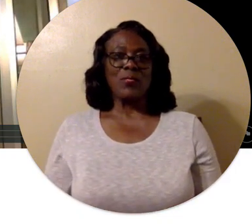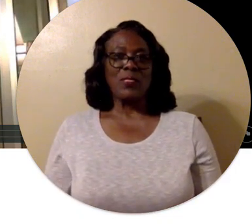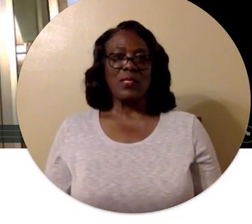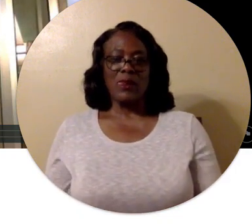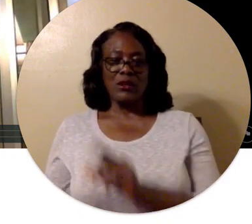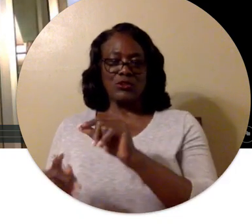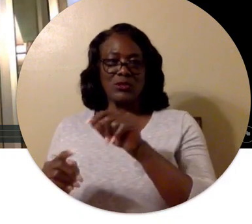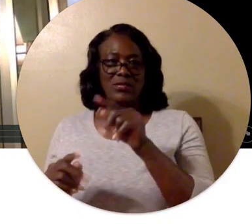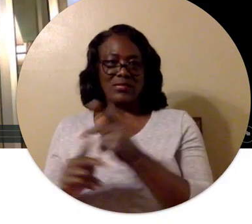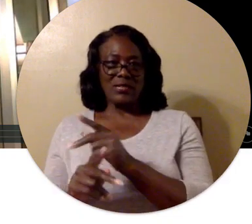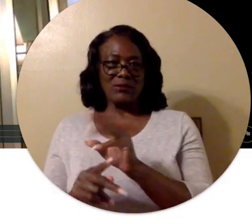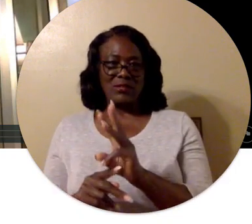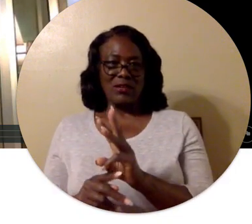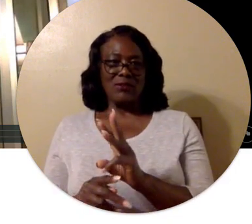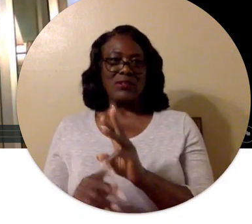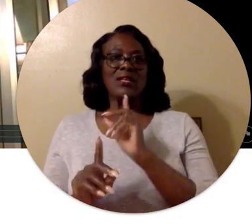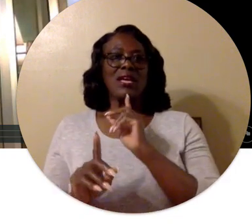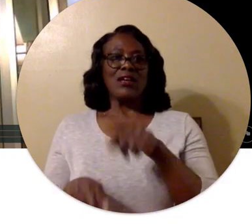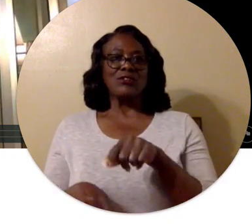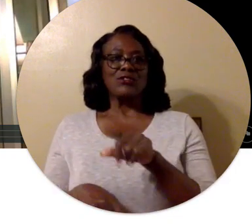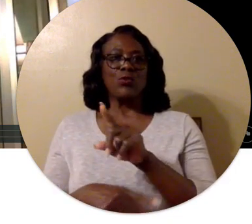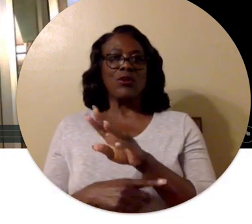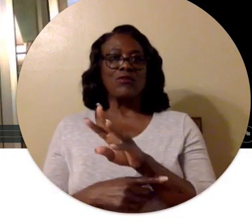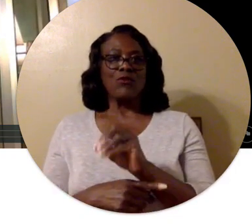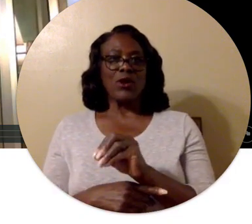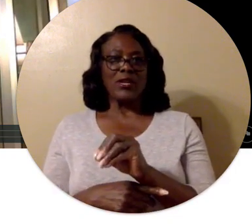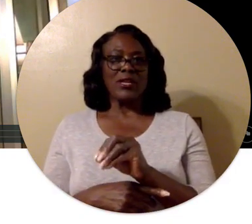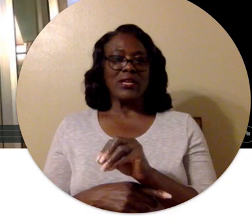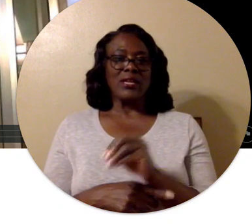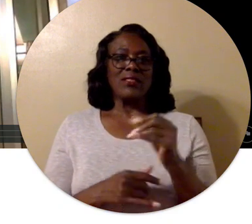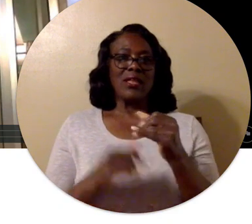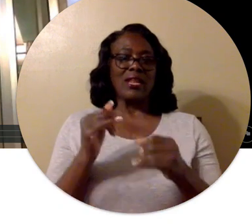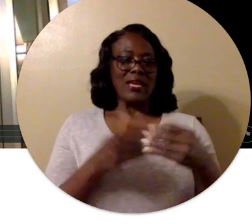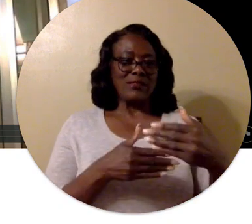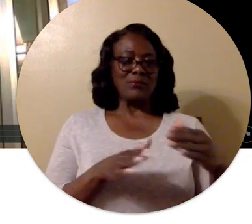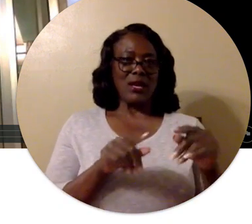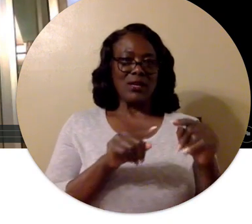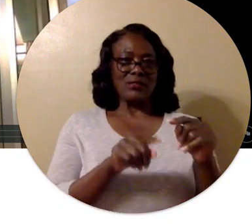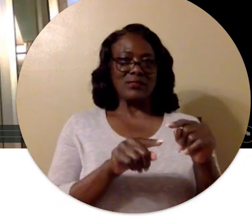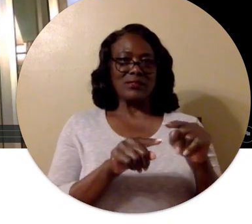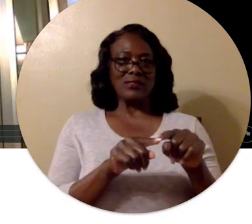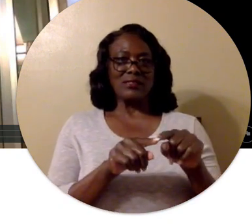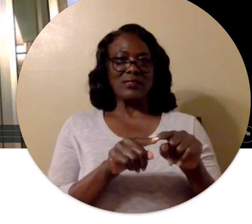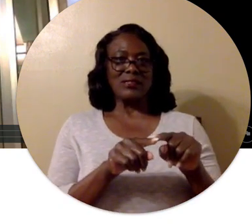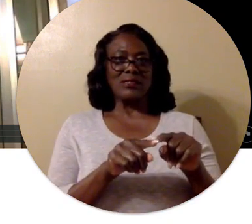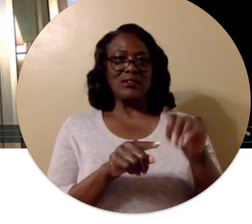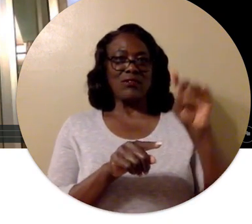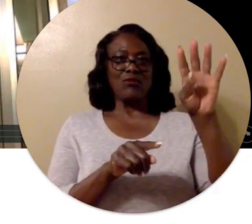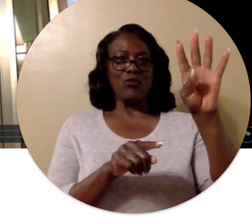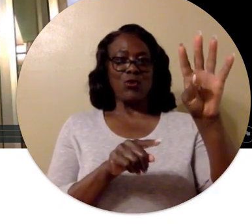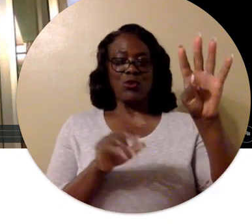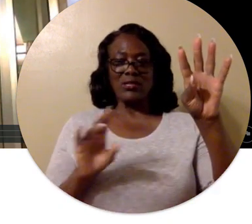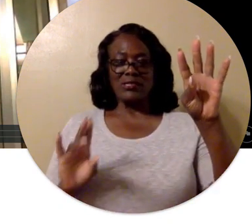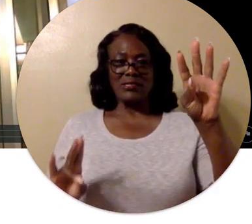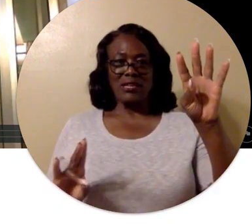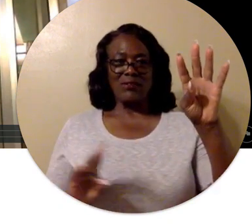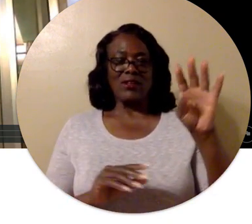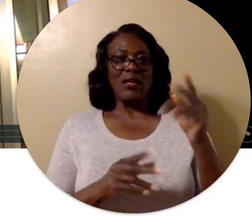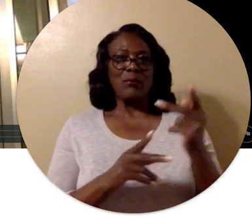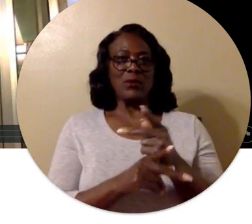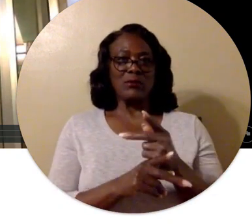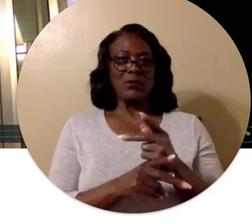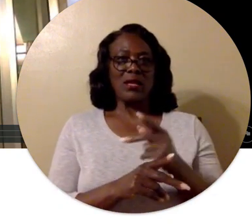And I get 140. And then last but not least, in my last box, I've got a 4 and a 7. So I multiply